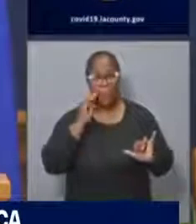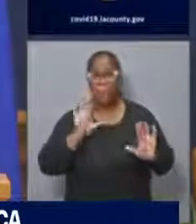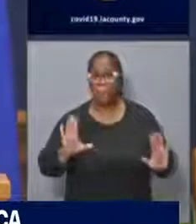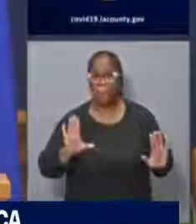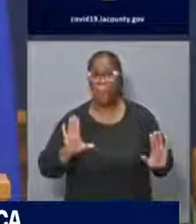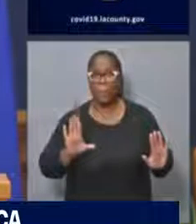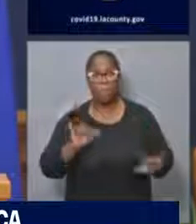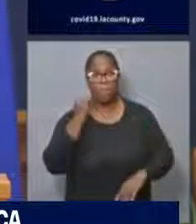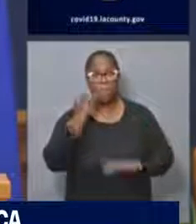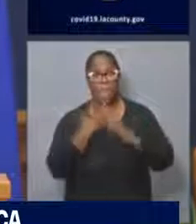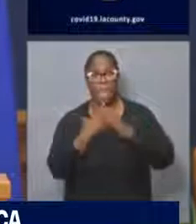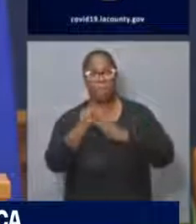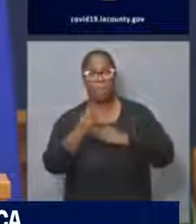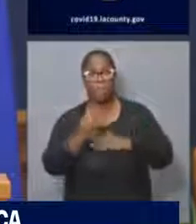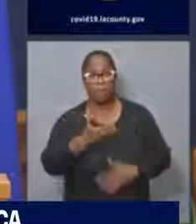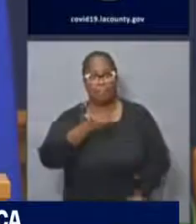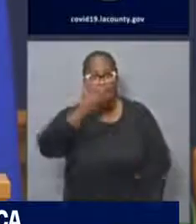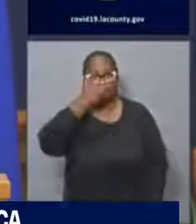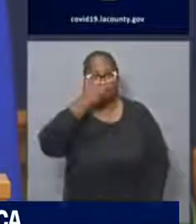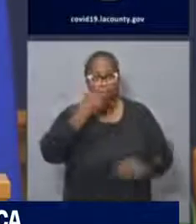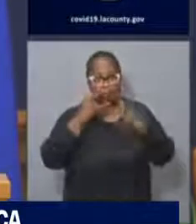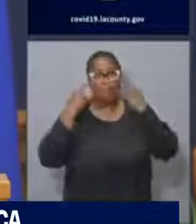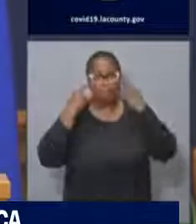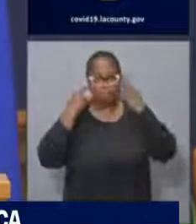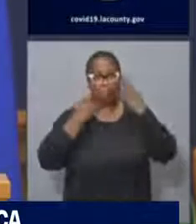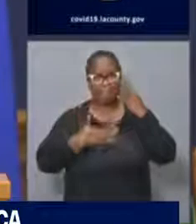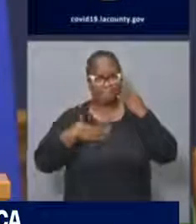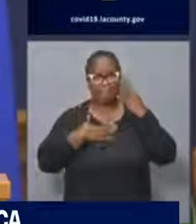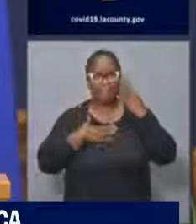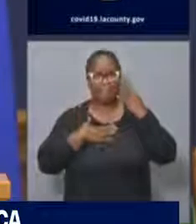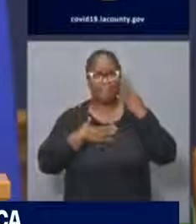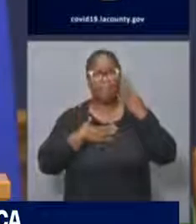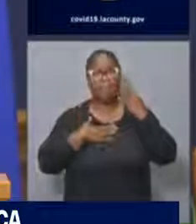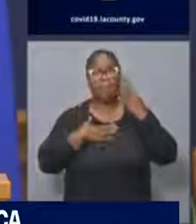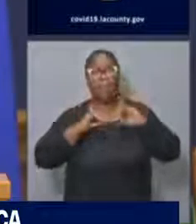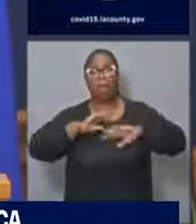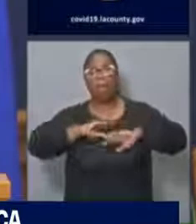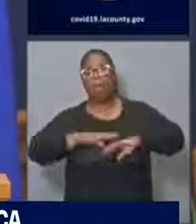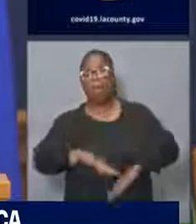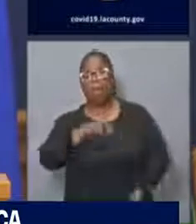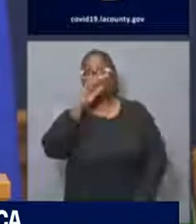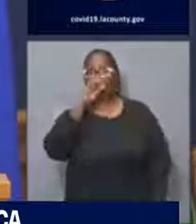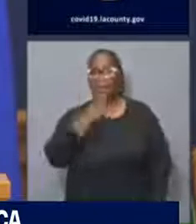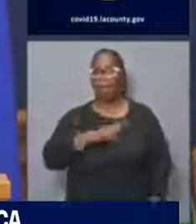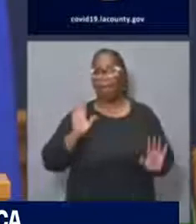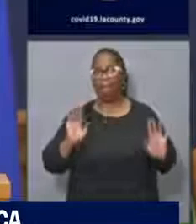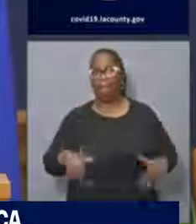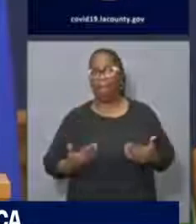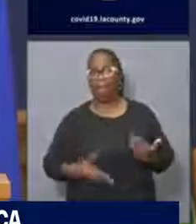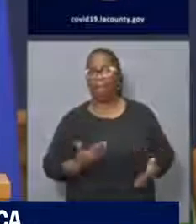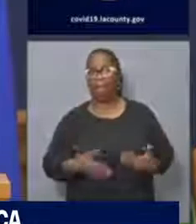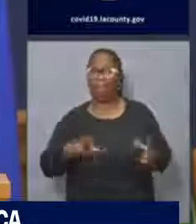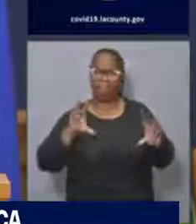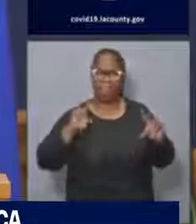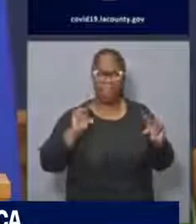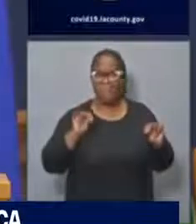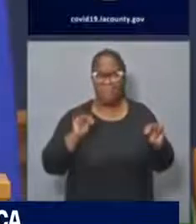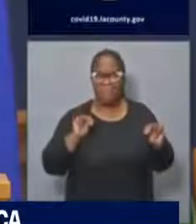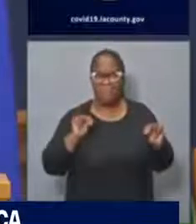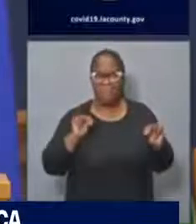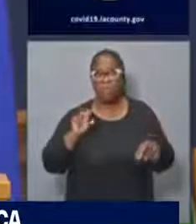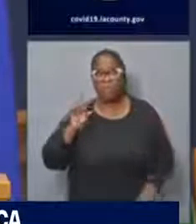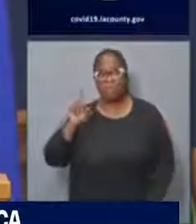are outside. This is not the time to let our guard down. Everyone, as Supervisor Solis walked through with that story